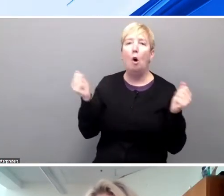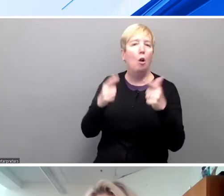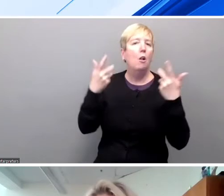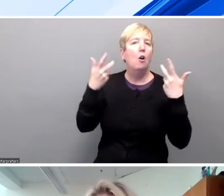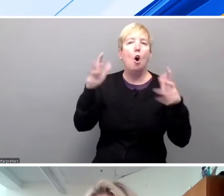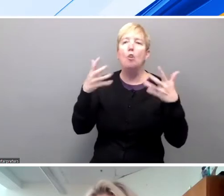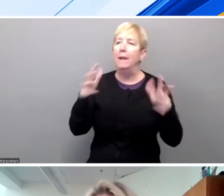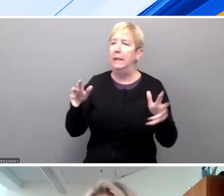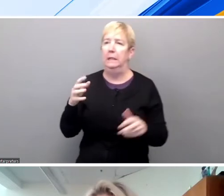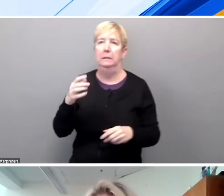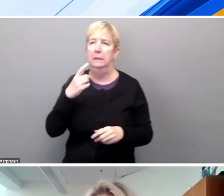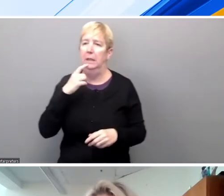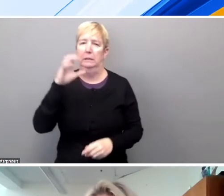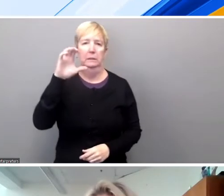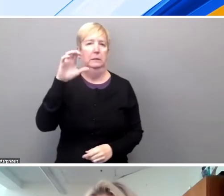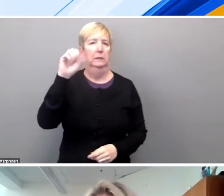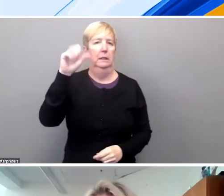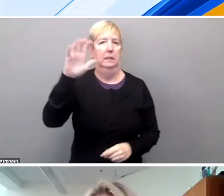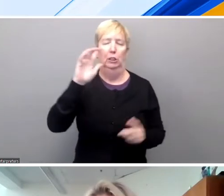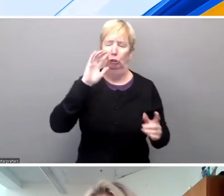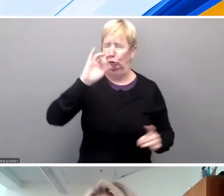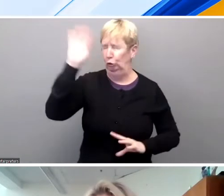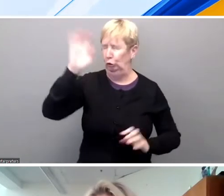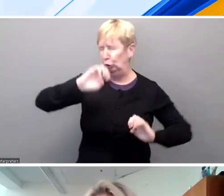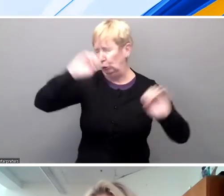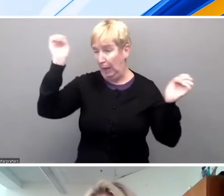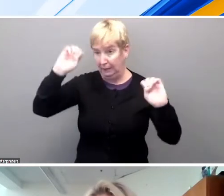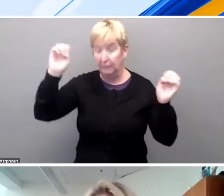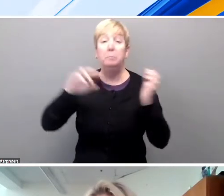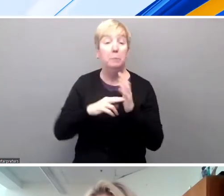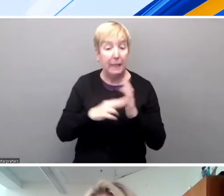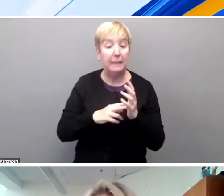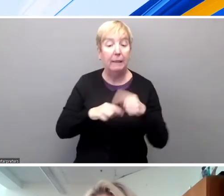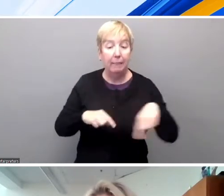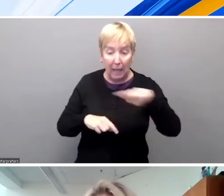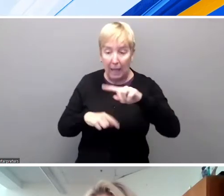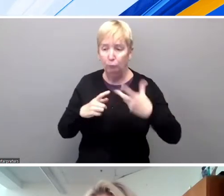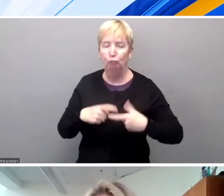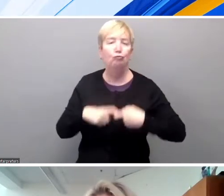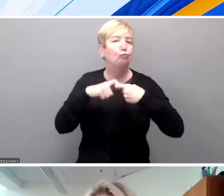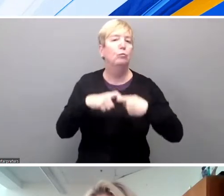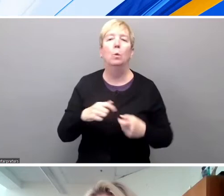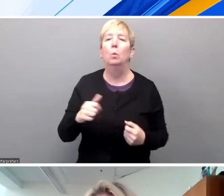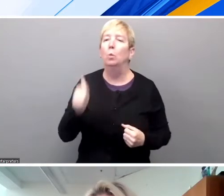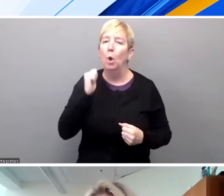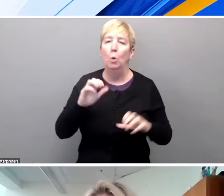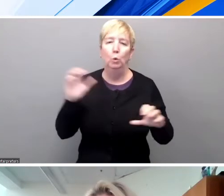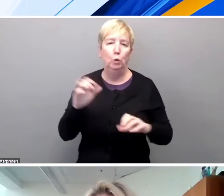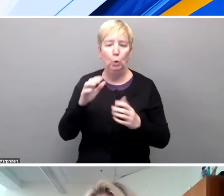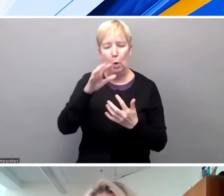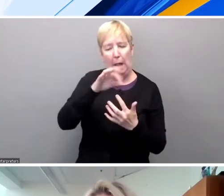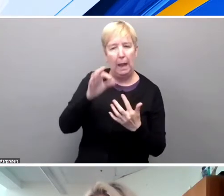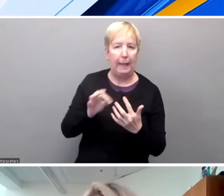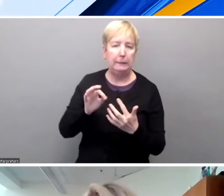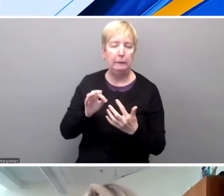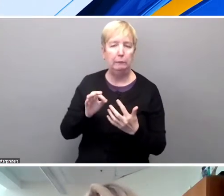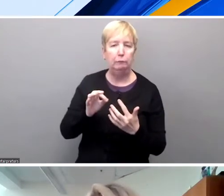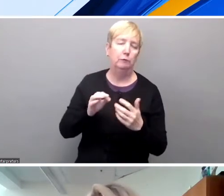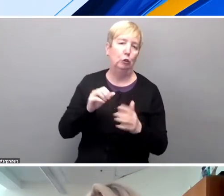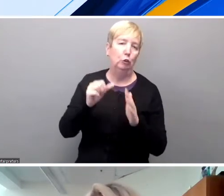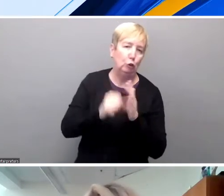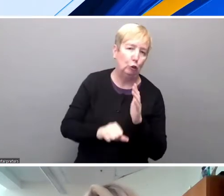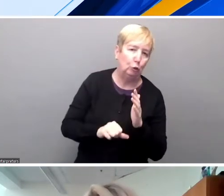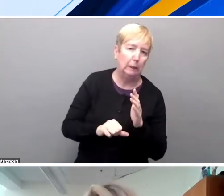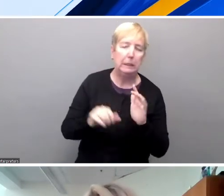doing any elective procedures, et cetera. One of the things we learned the first time through when we did